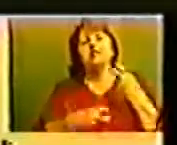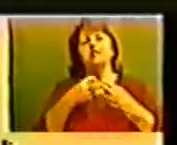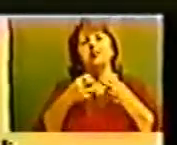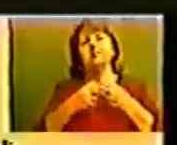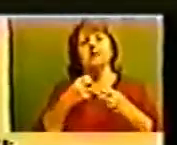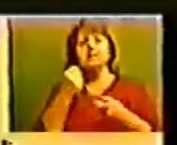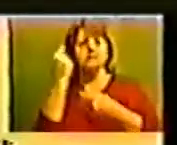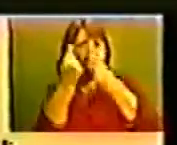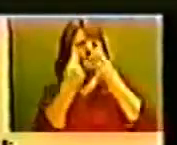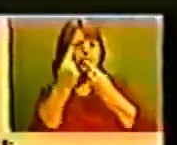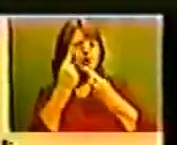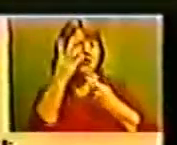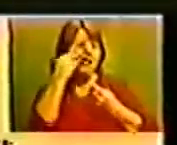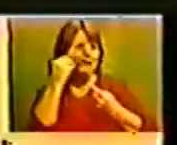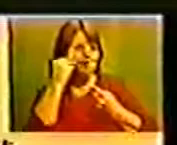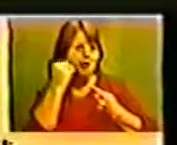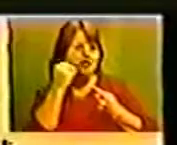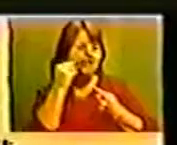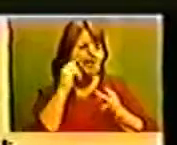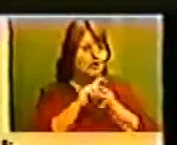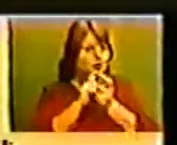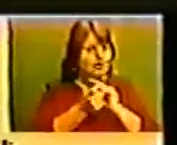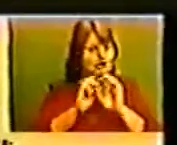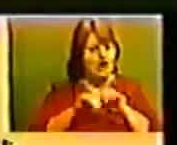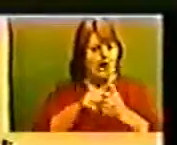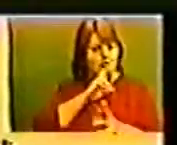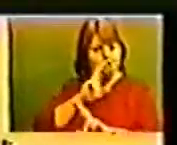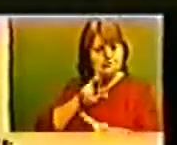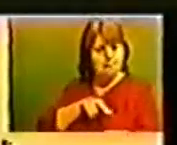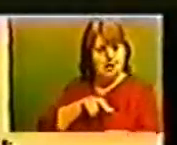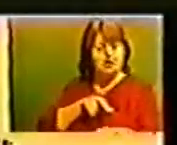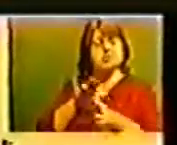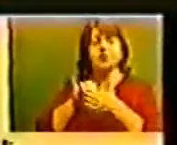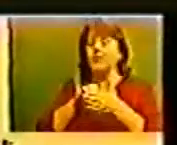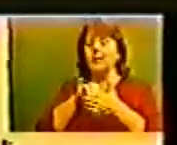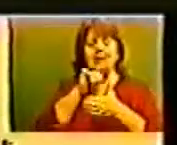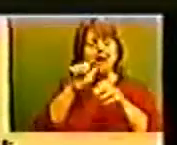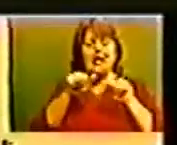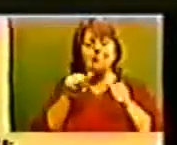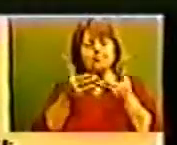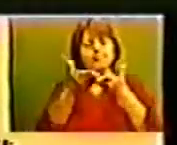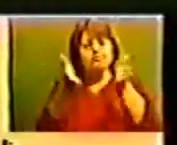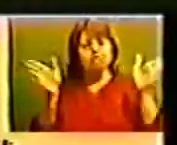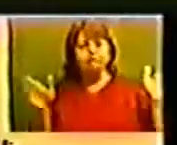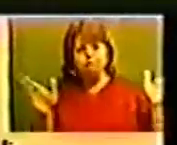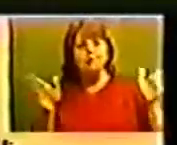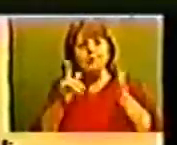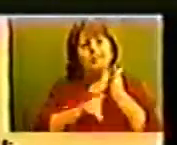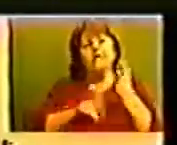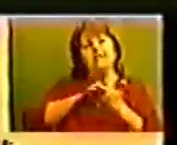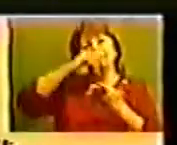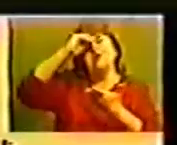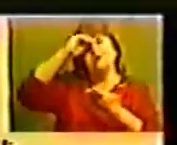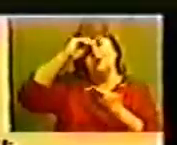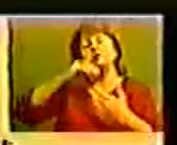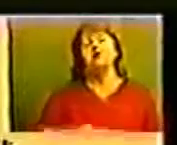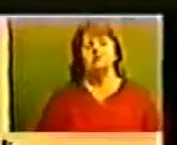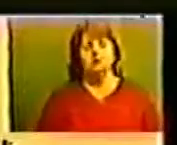an experience and changing their response, so they are not able to generalize what they have